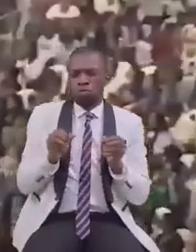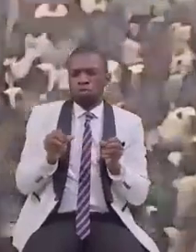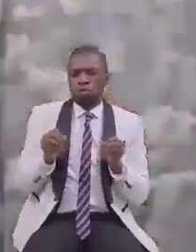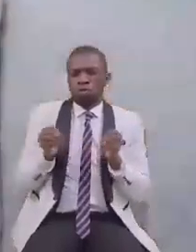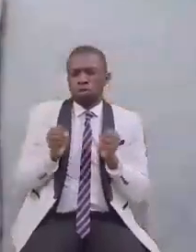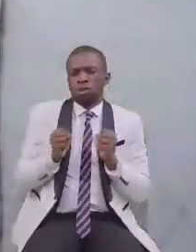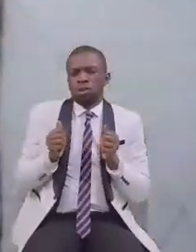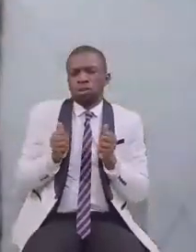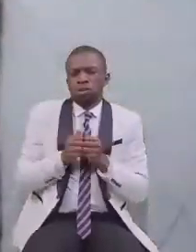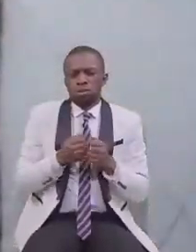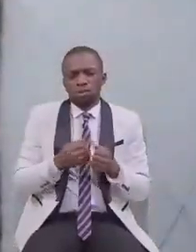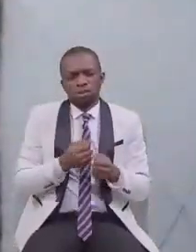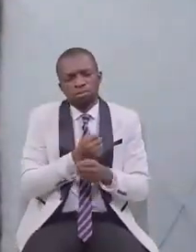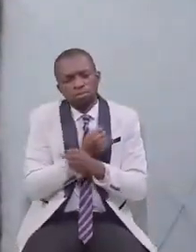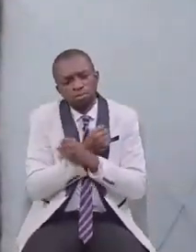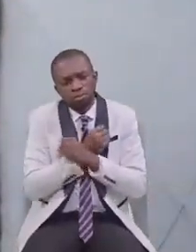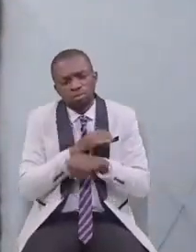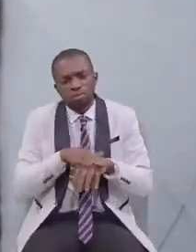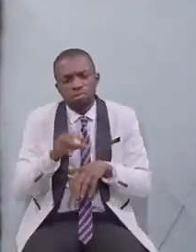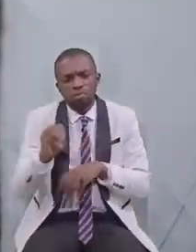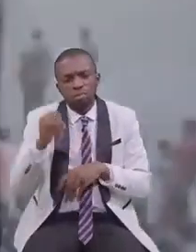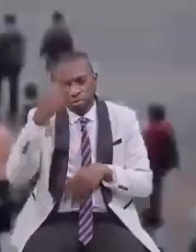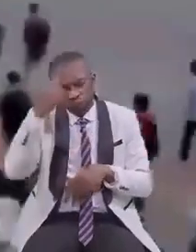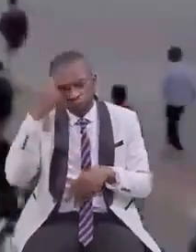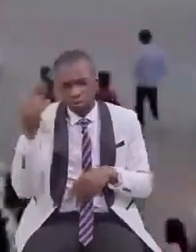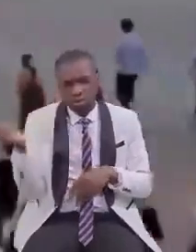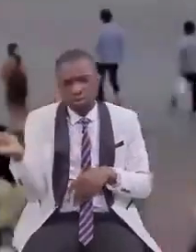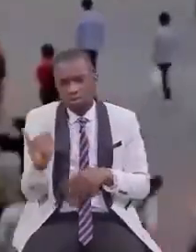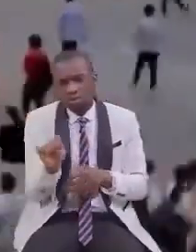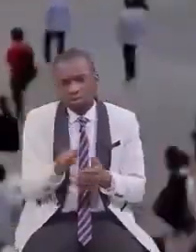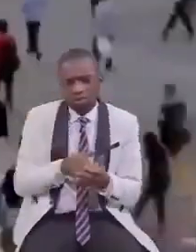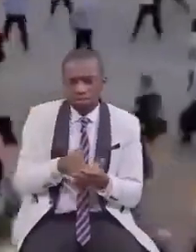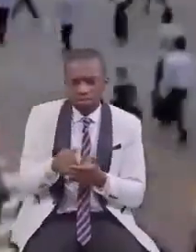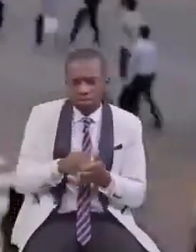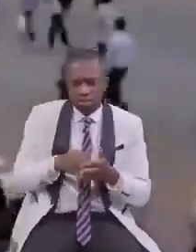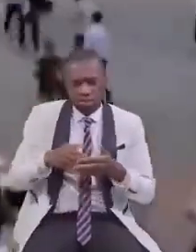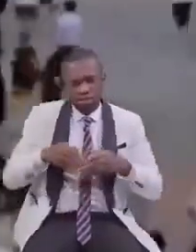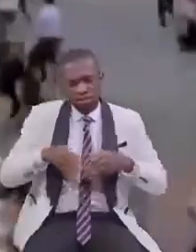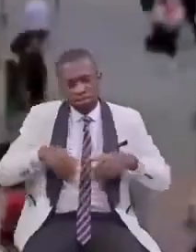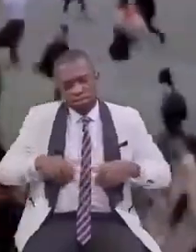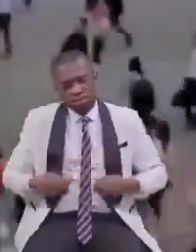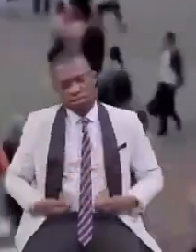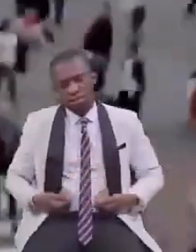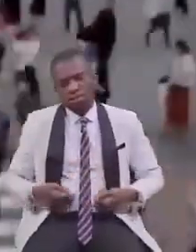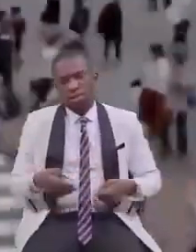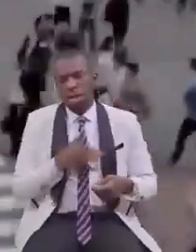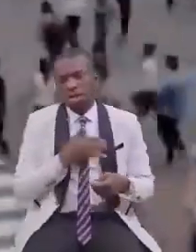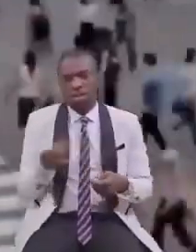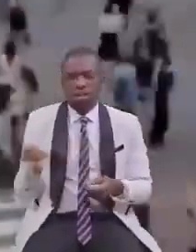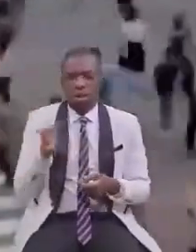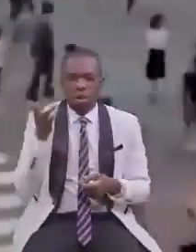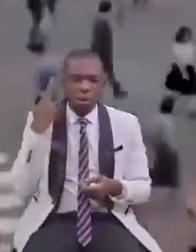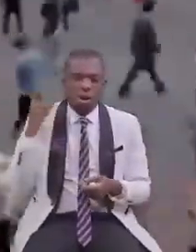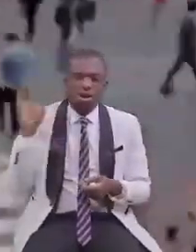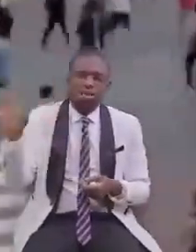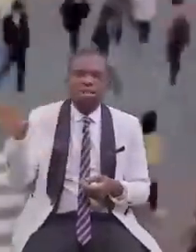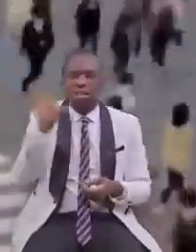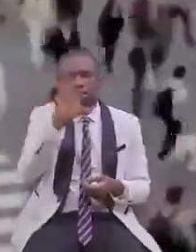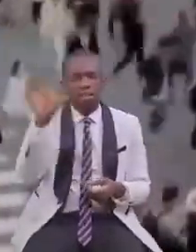them, because they fainted and they were scattered abroad as